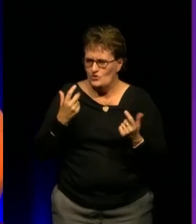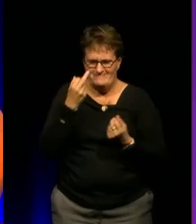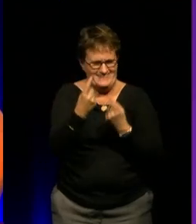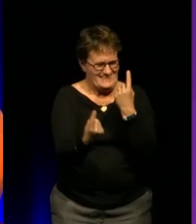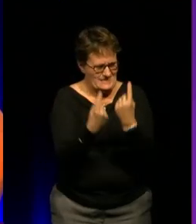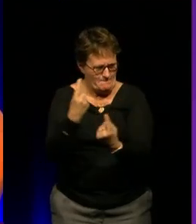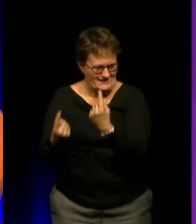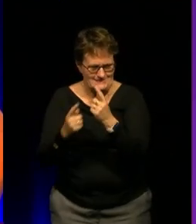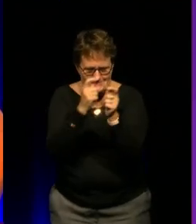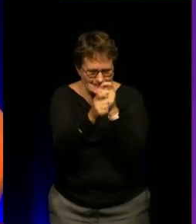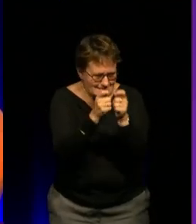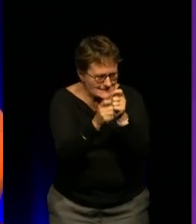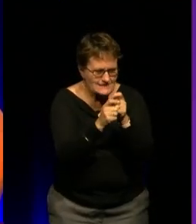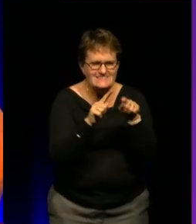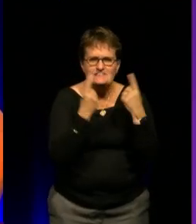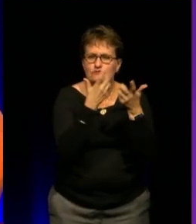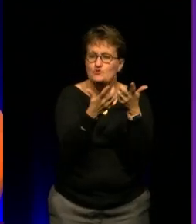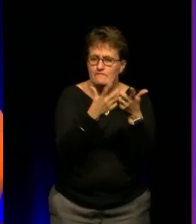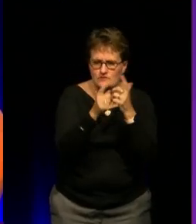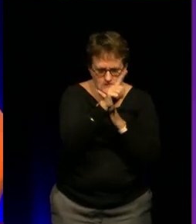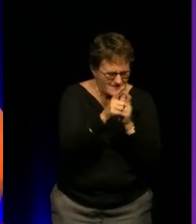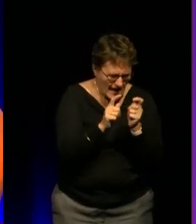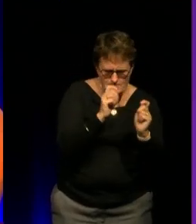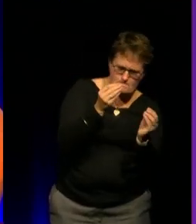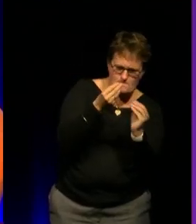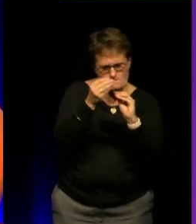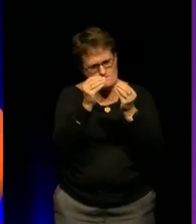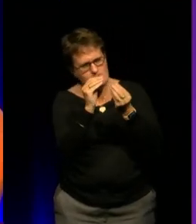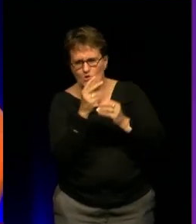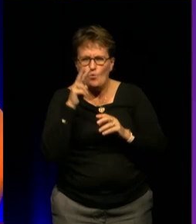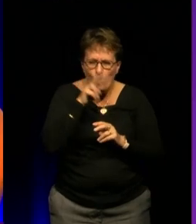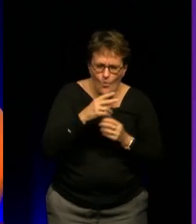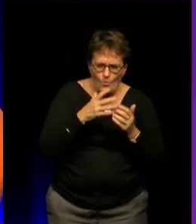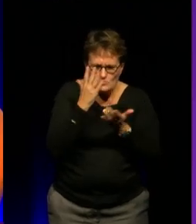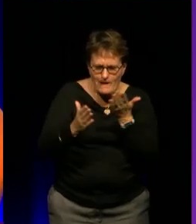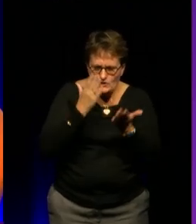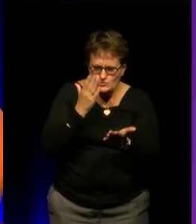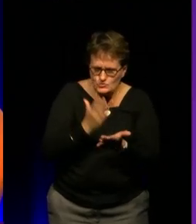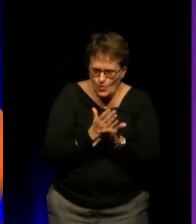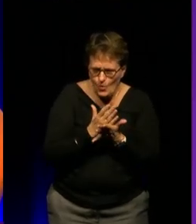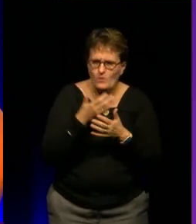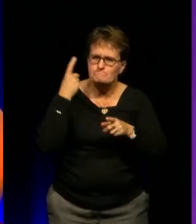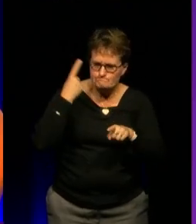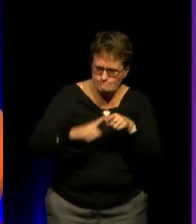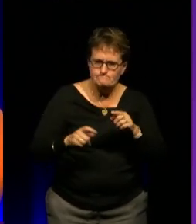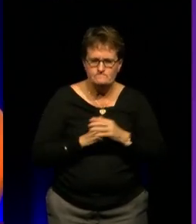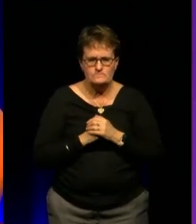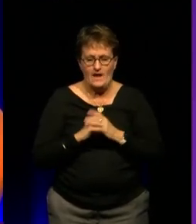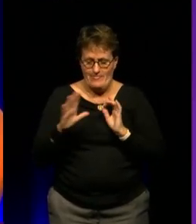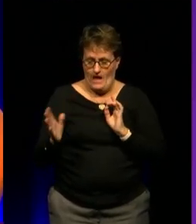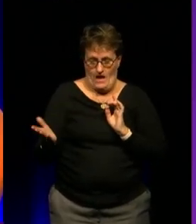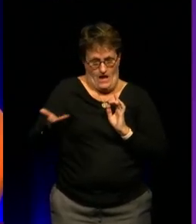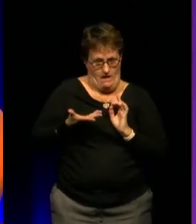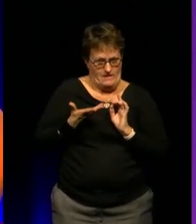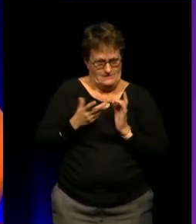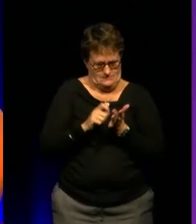the product got sent to Emory University and they turned it inside out and upside down. And And they wrote a nice little note which said,